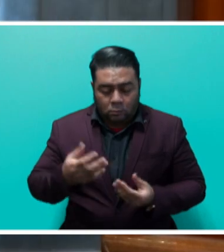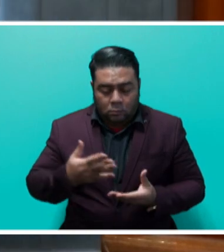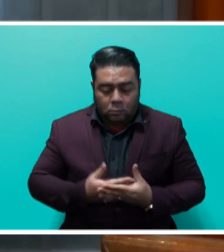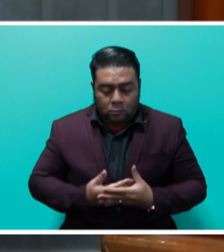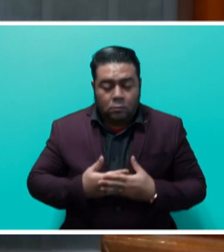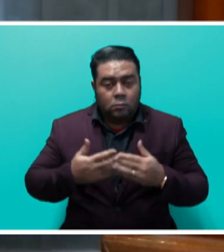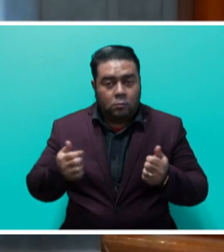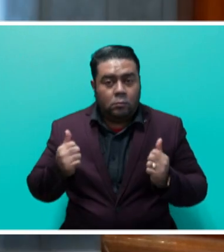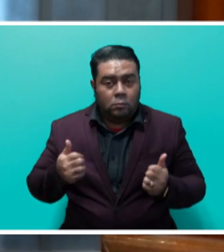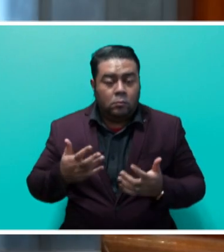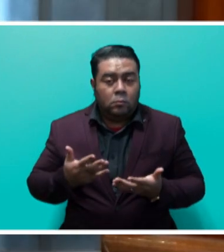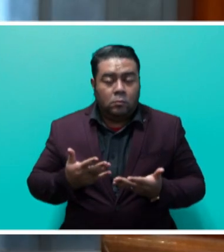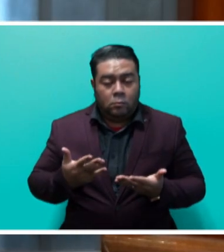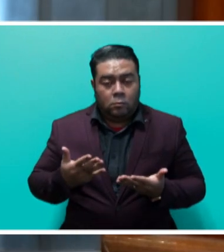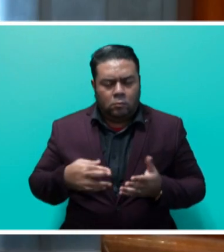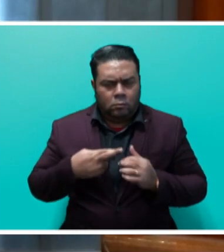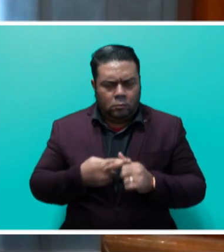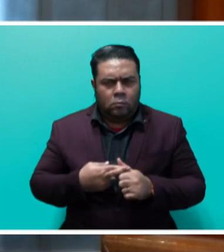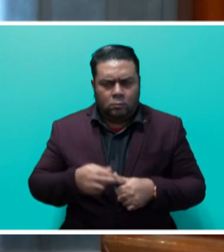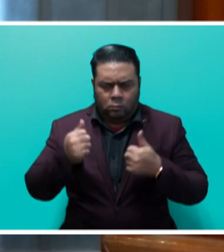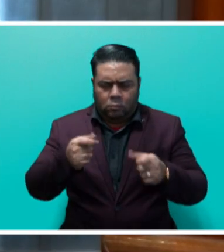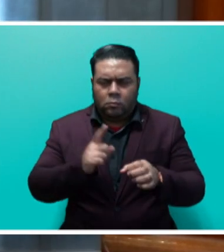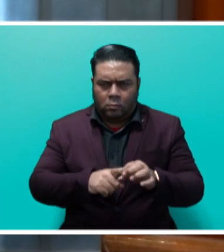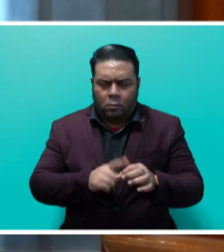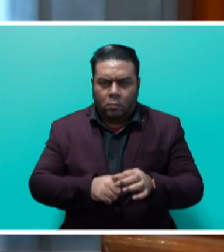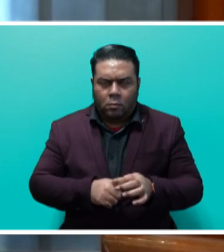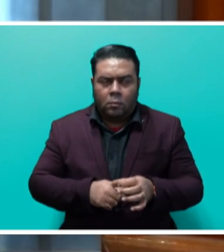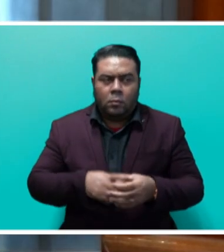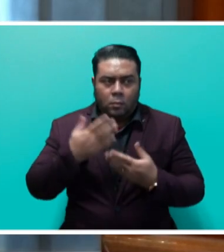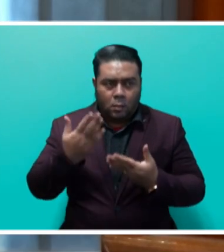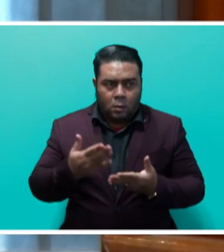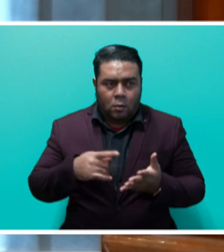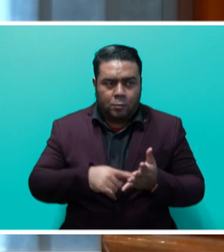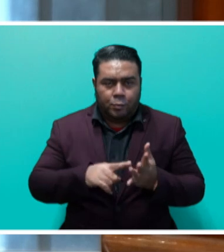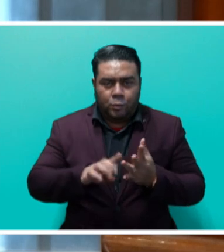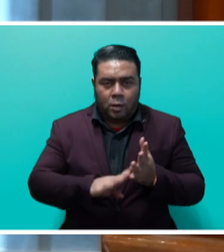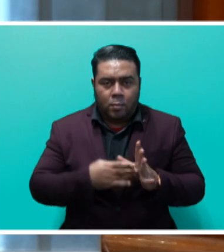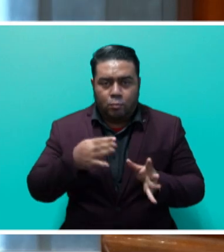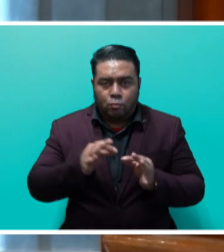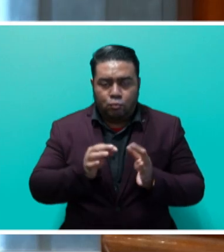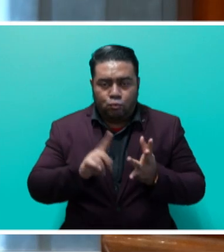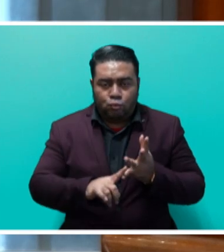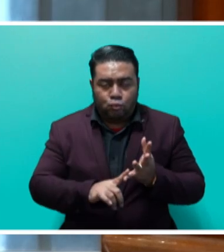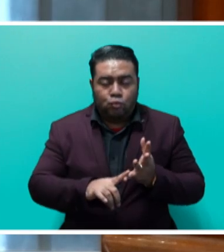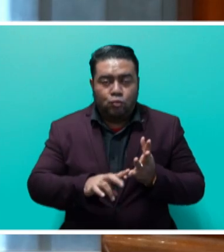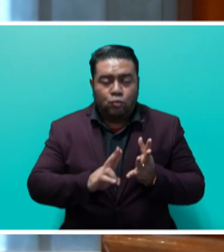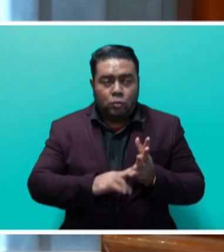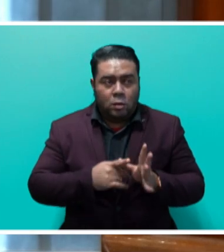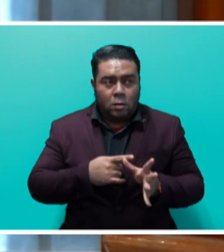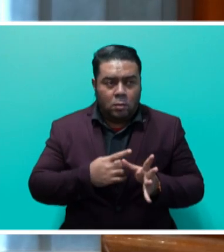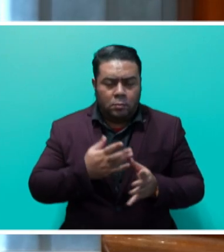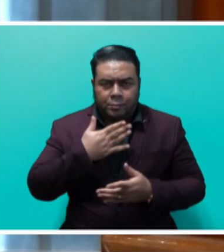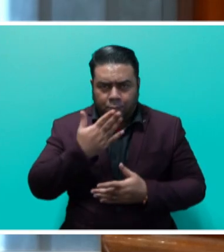very good question raised by the Honourable Tinambuna. And just before I do respond, I